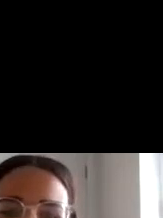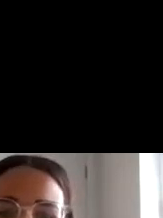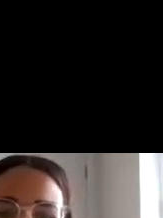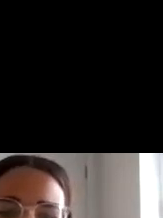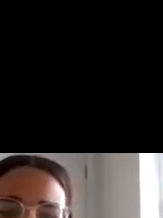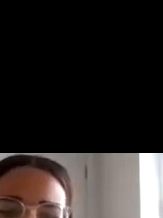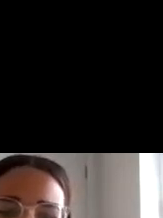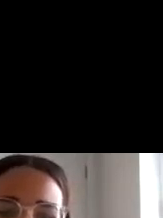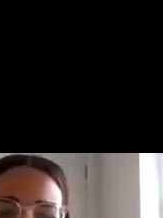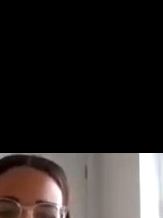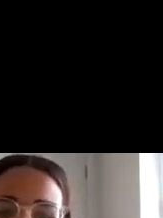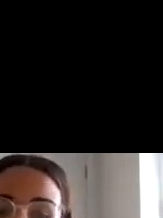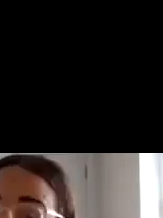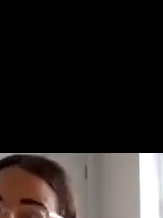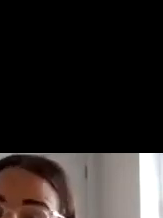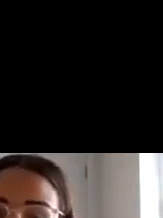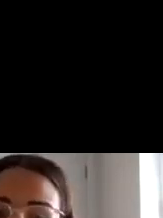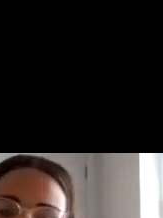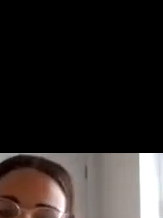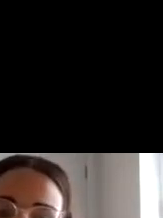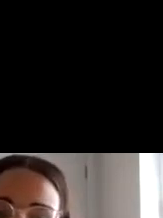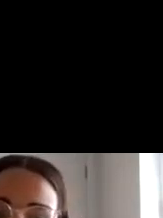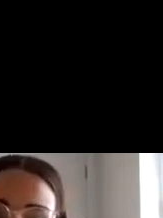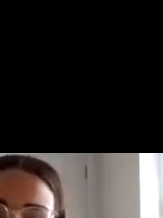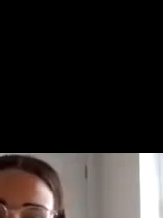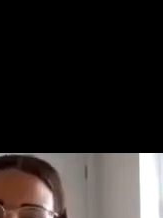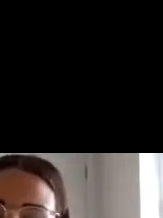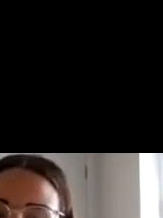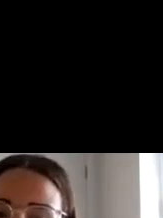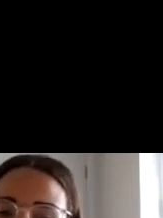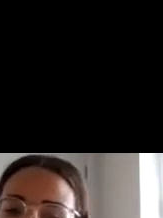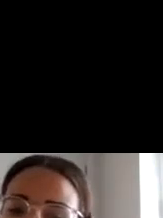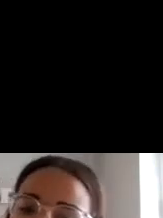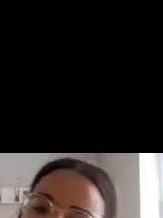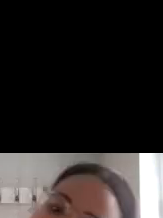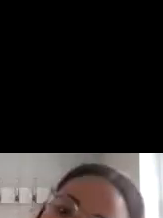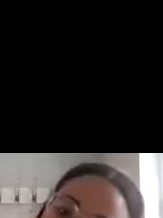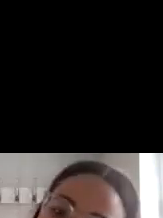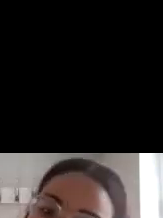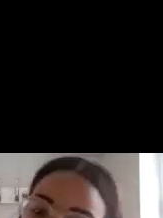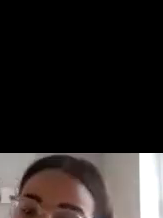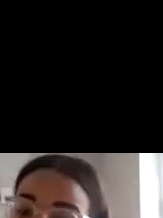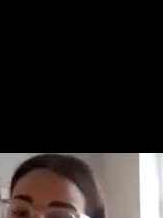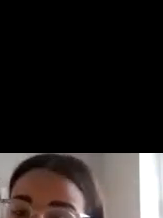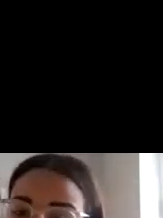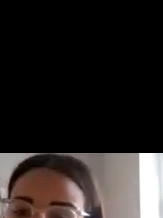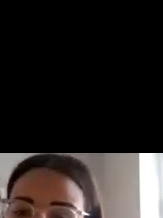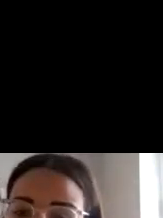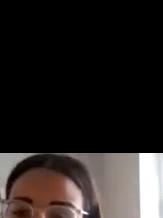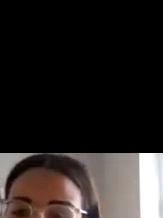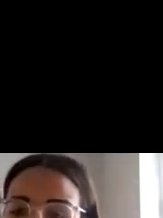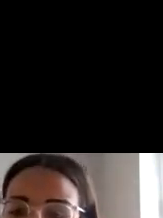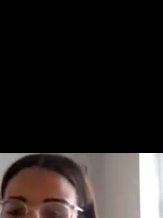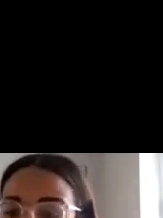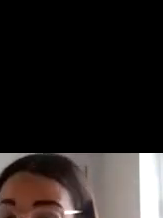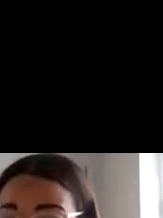new. So my specialisms are working with early intervention and with children with complex communication